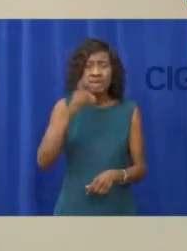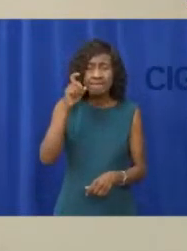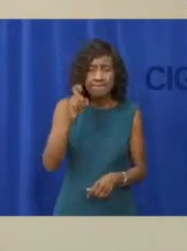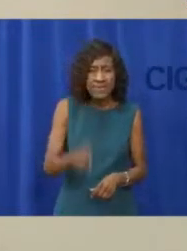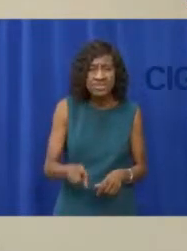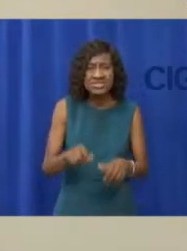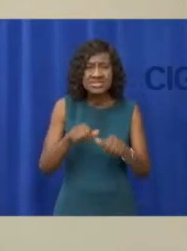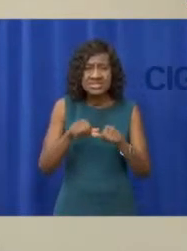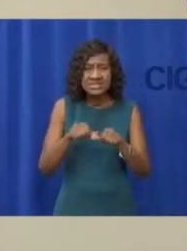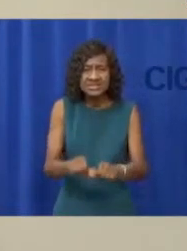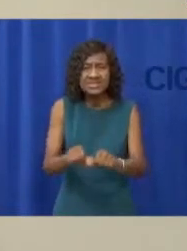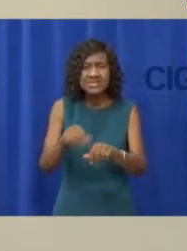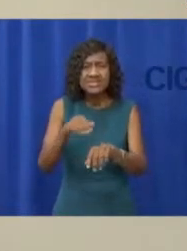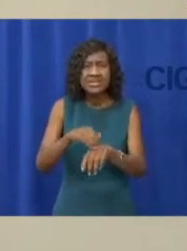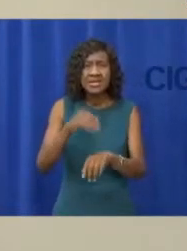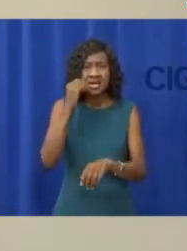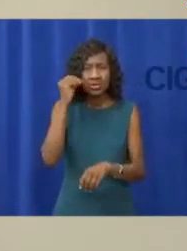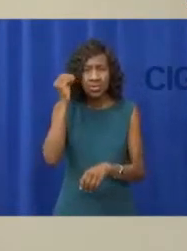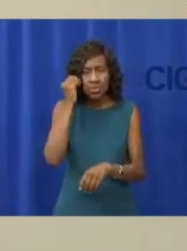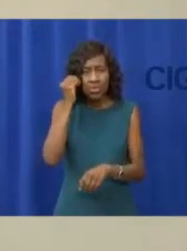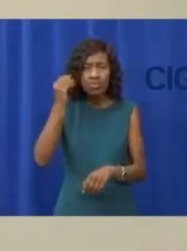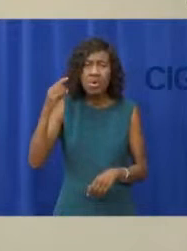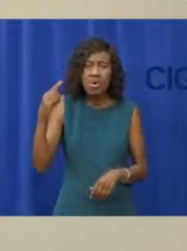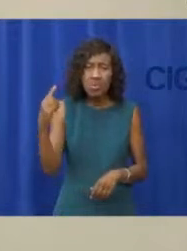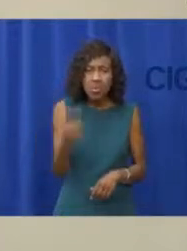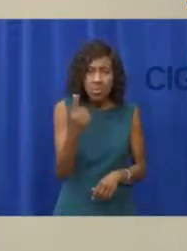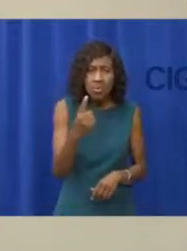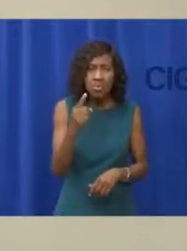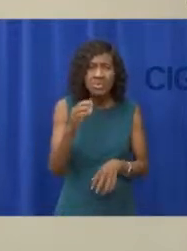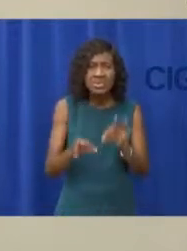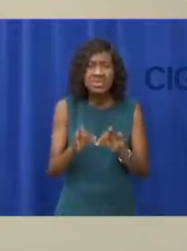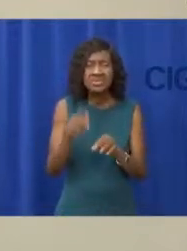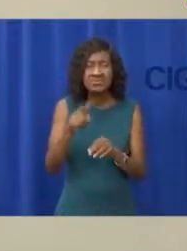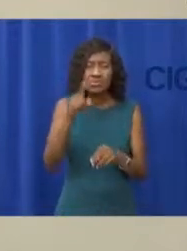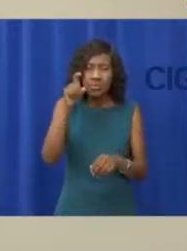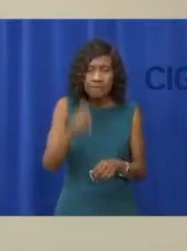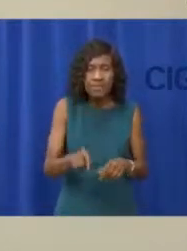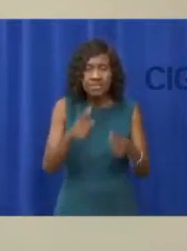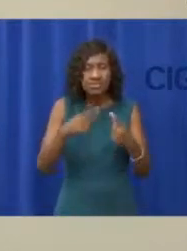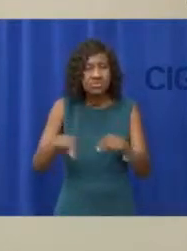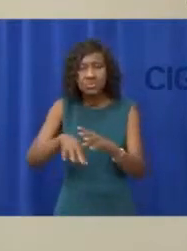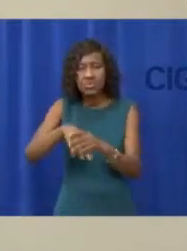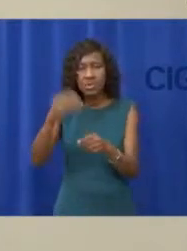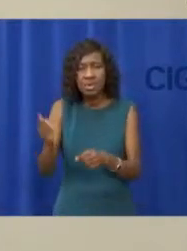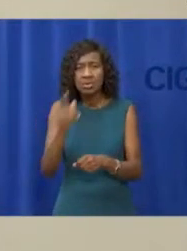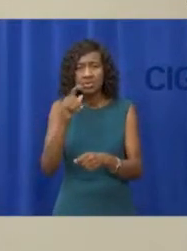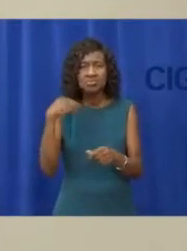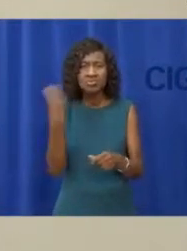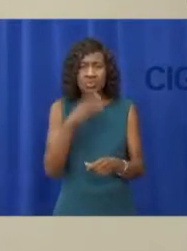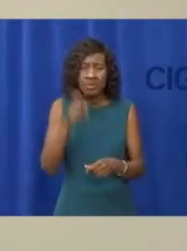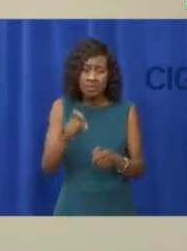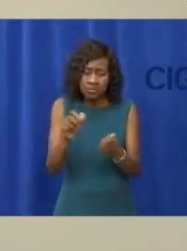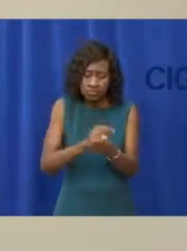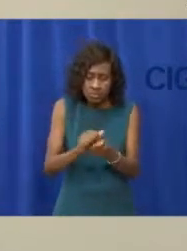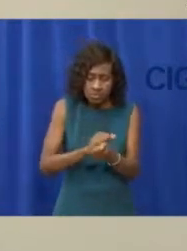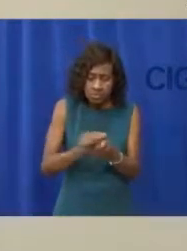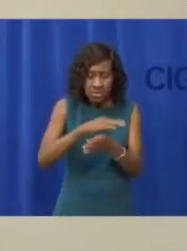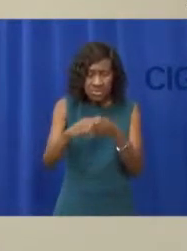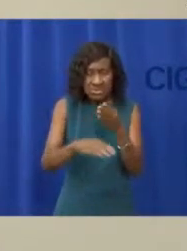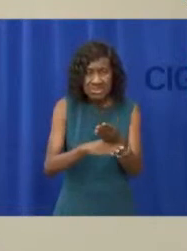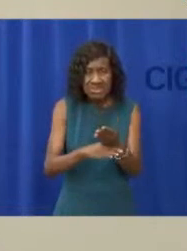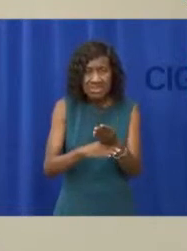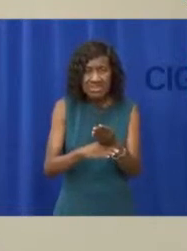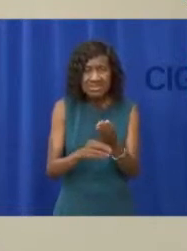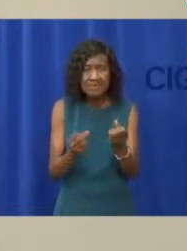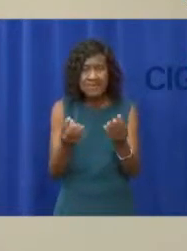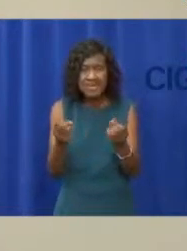home unless it's absolutely essential that we go out. We need to wash our hands frequently. We need to